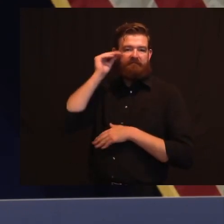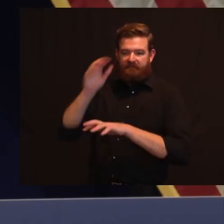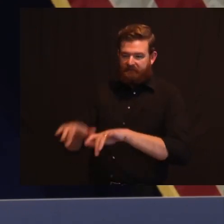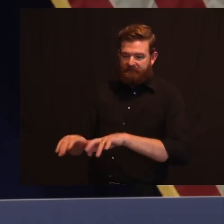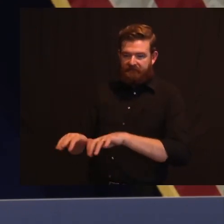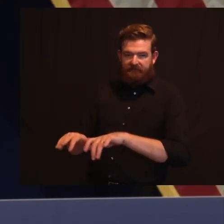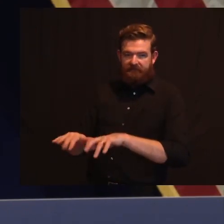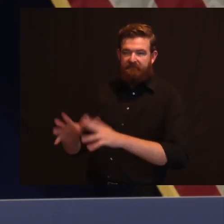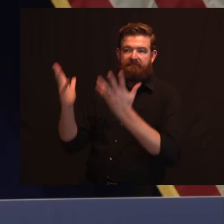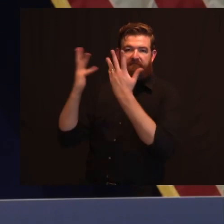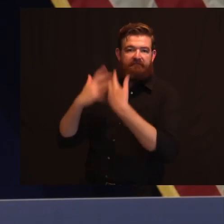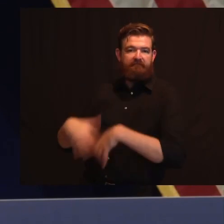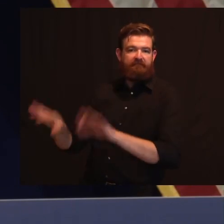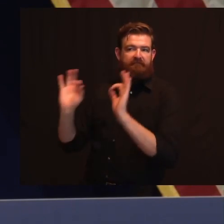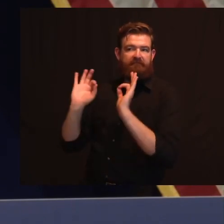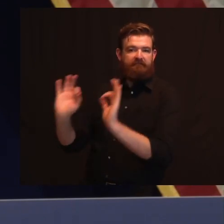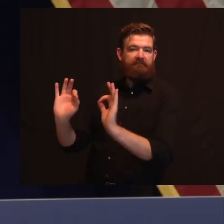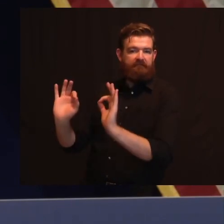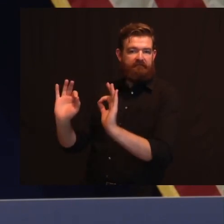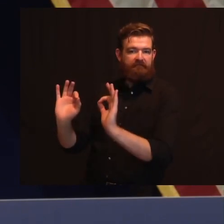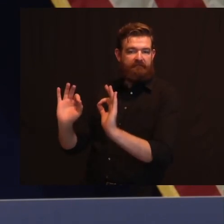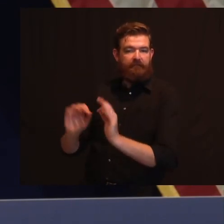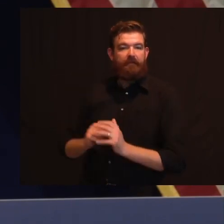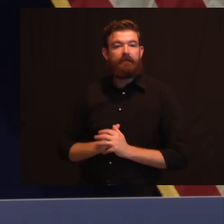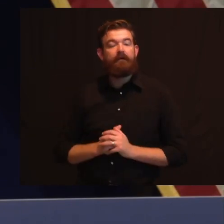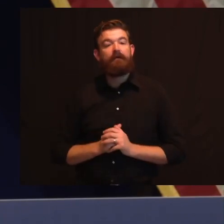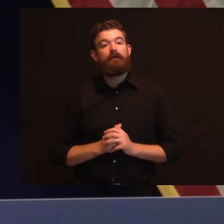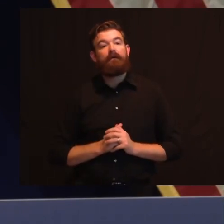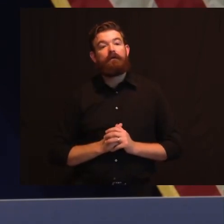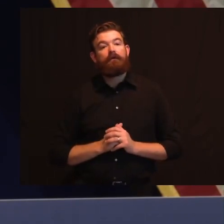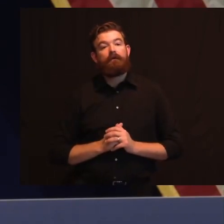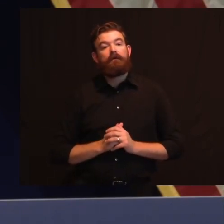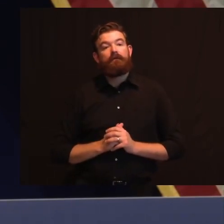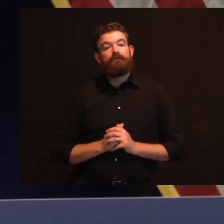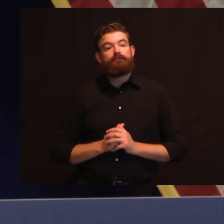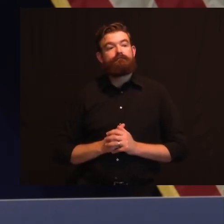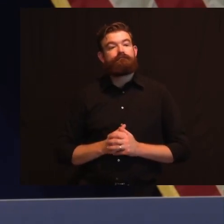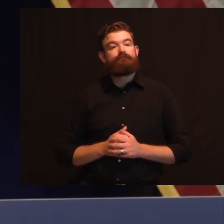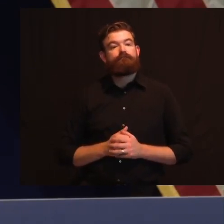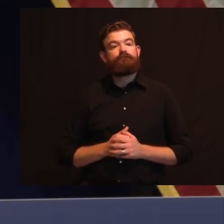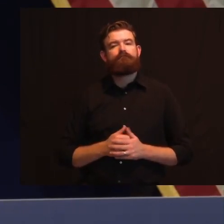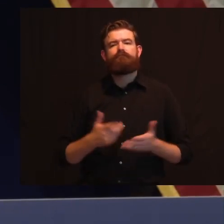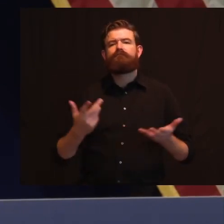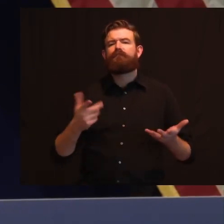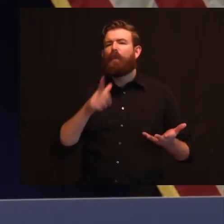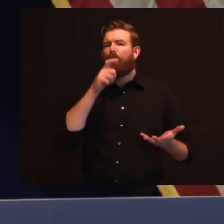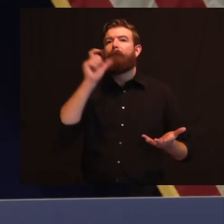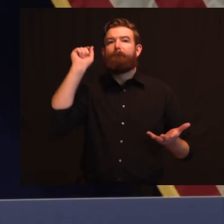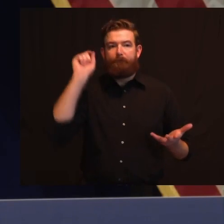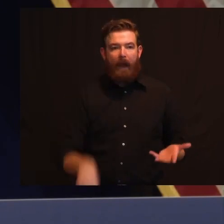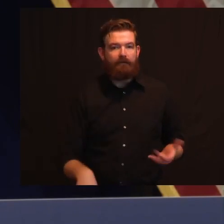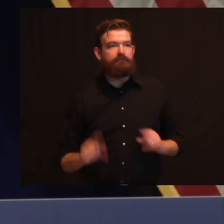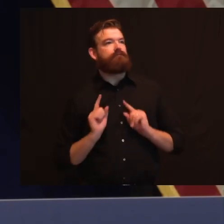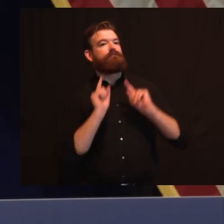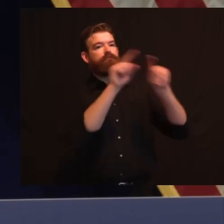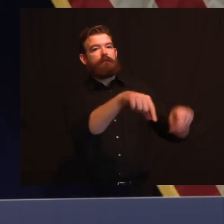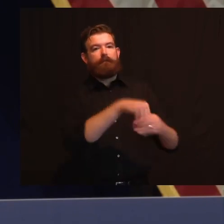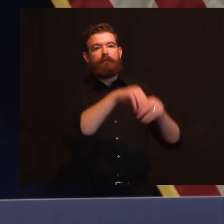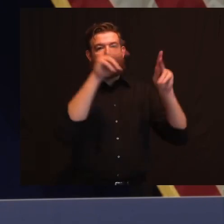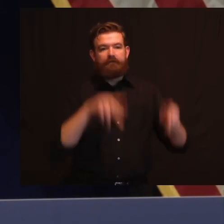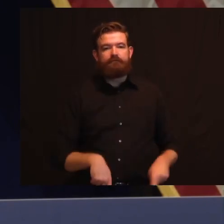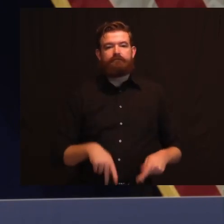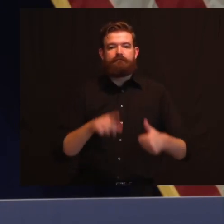So what remains? Who still has to visit us in person? New licenses have to be done in person.